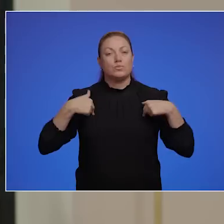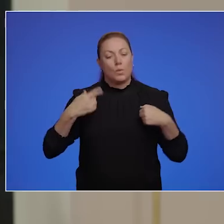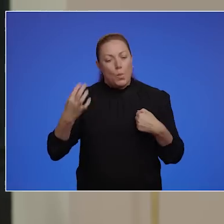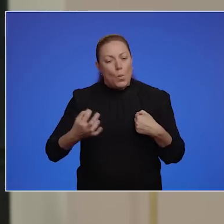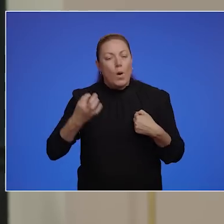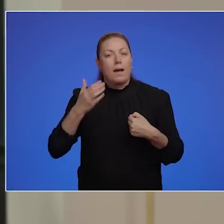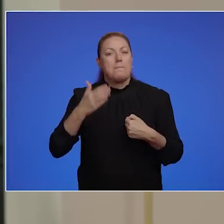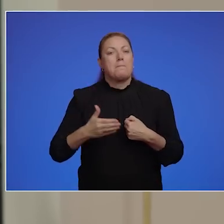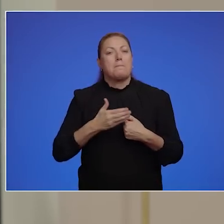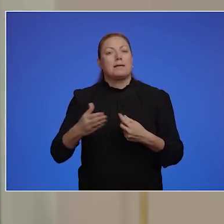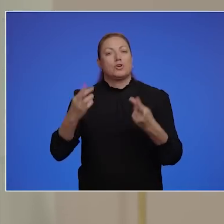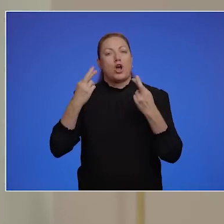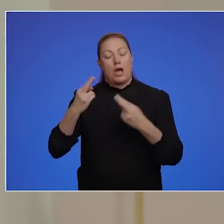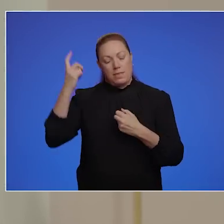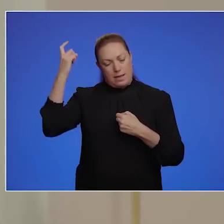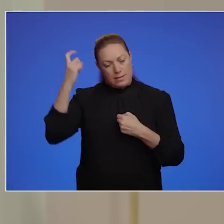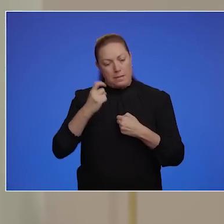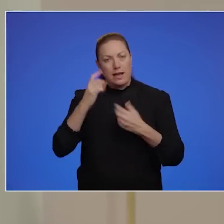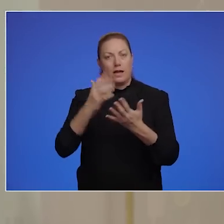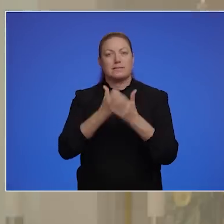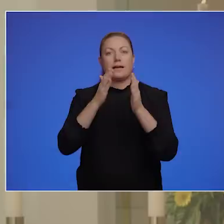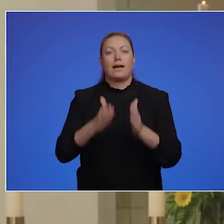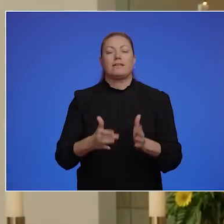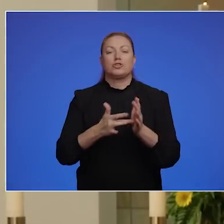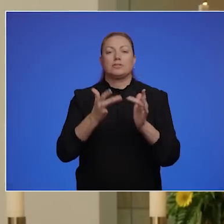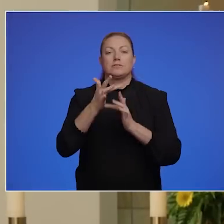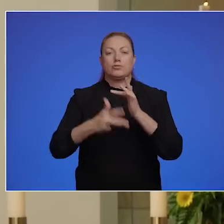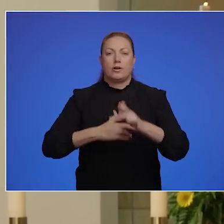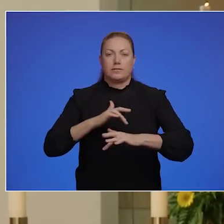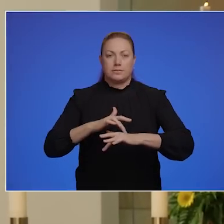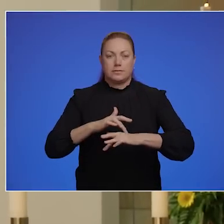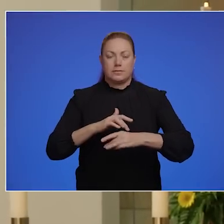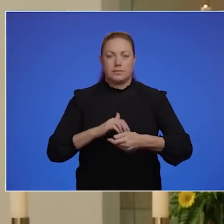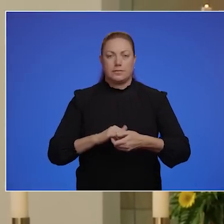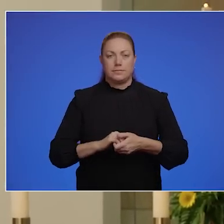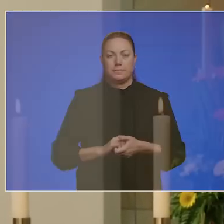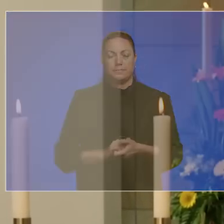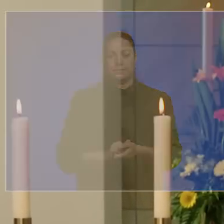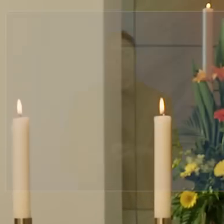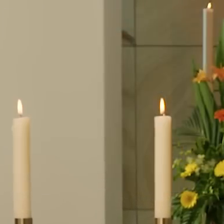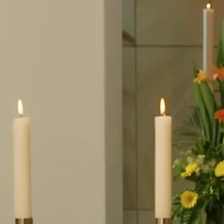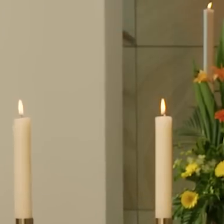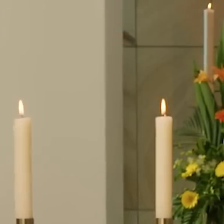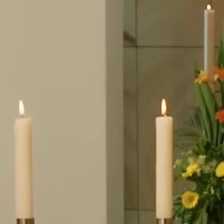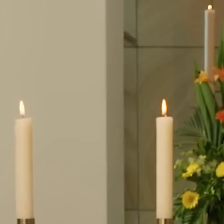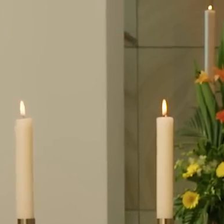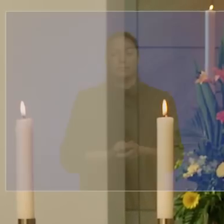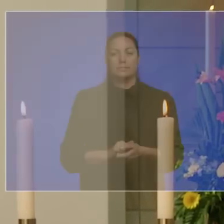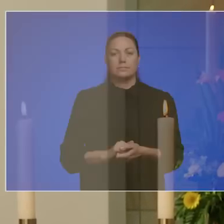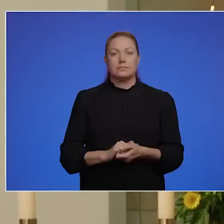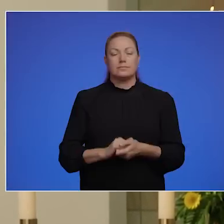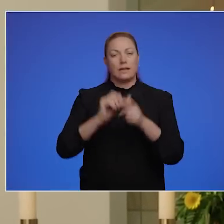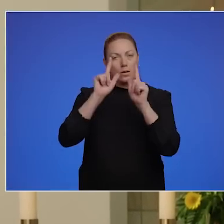blessed hope and the coming of our Saviour, Jesus Christ. For the kingdom, the power, and the glory are yours, now and